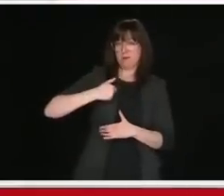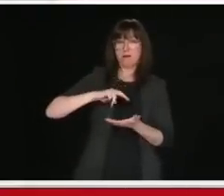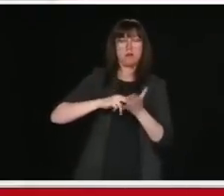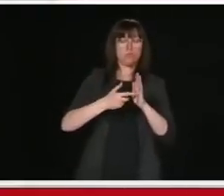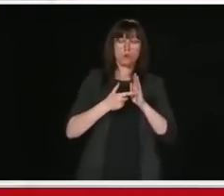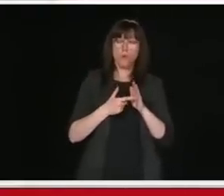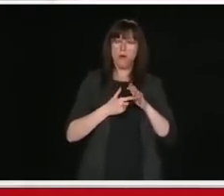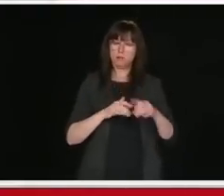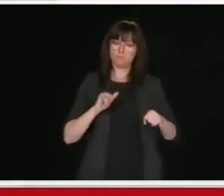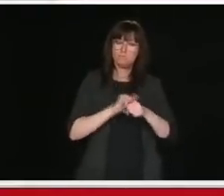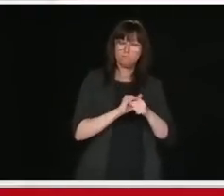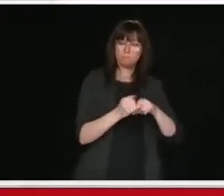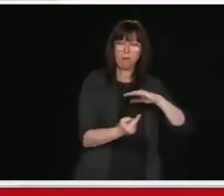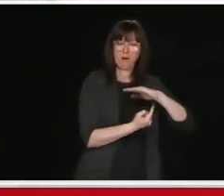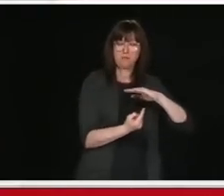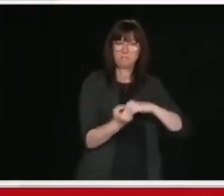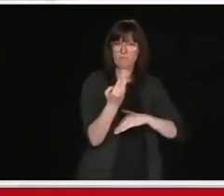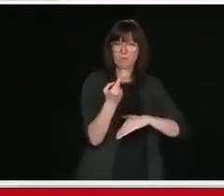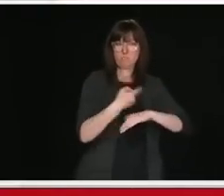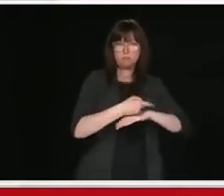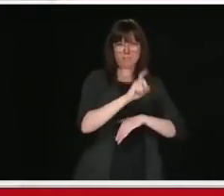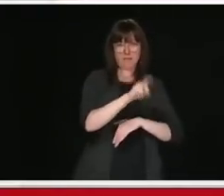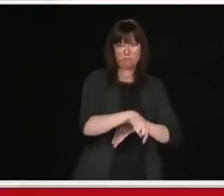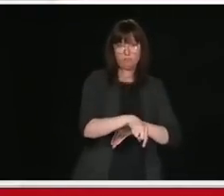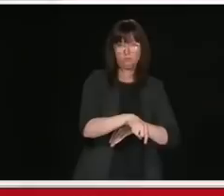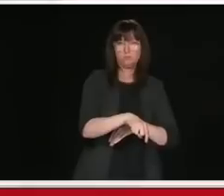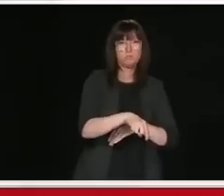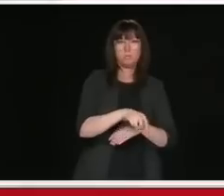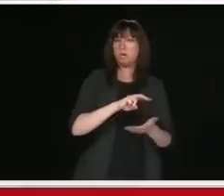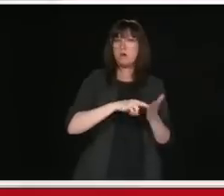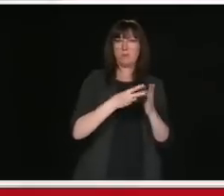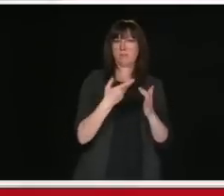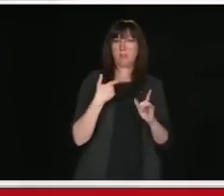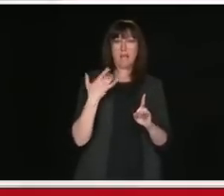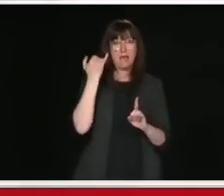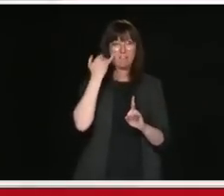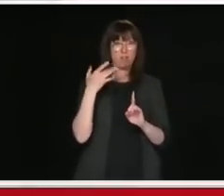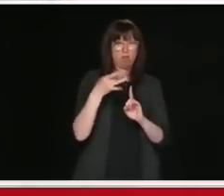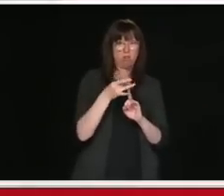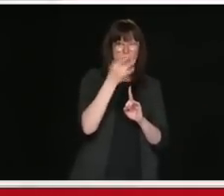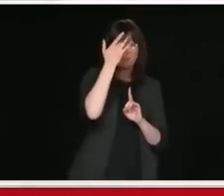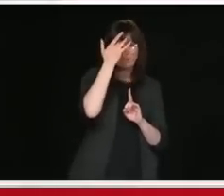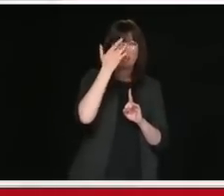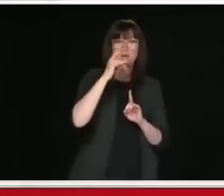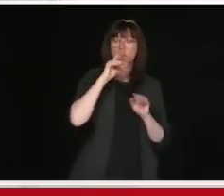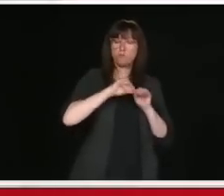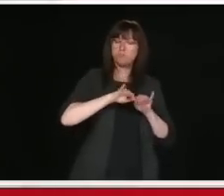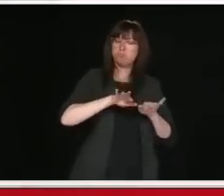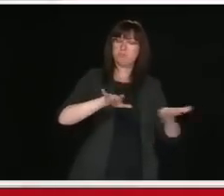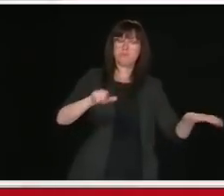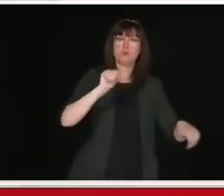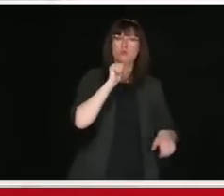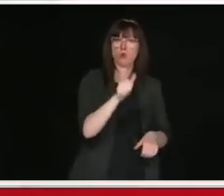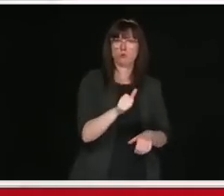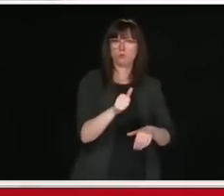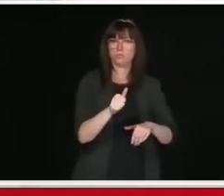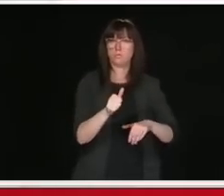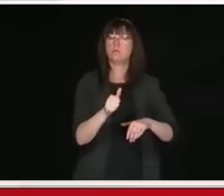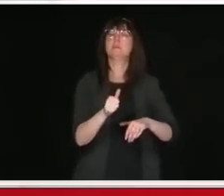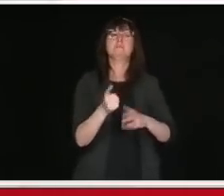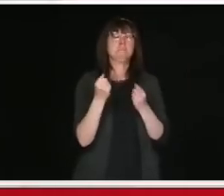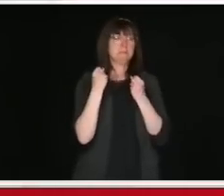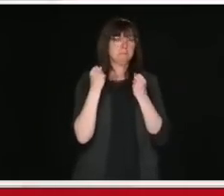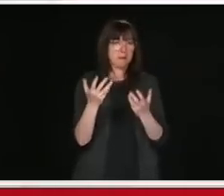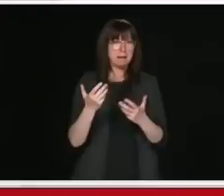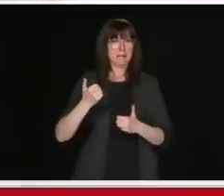do not spread COVID-19 in the population. We've received many, many Canadians who've returned home over the